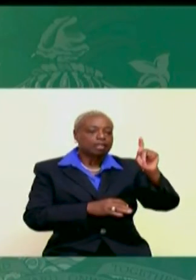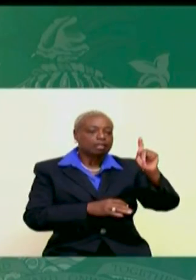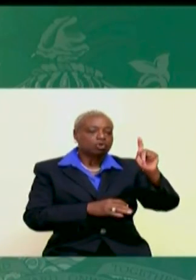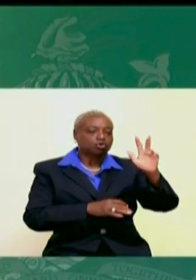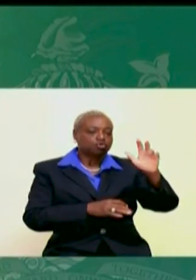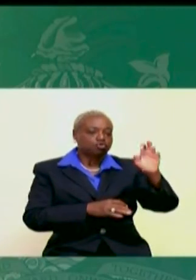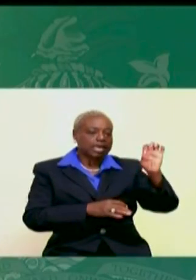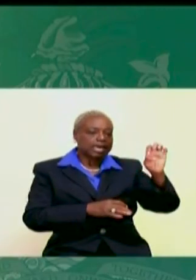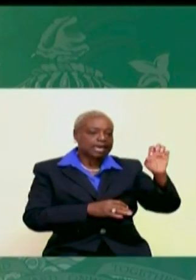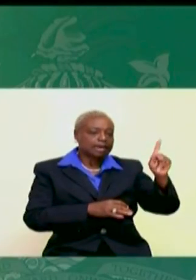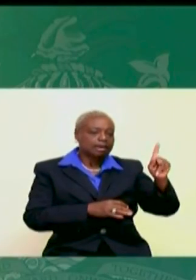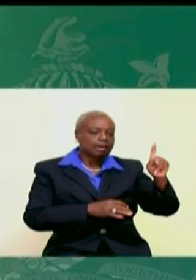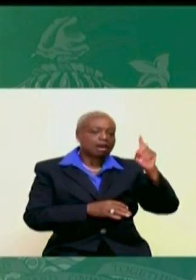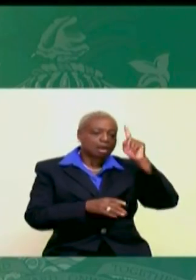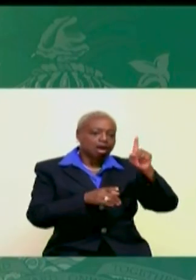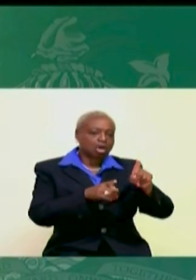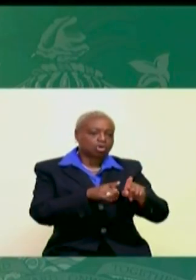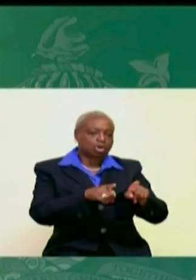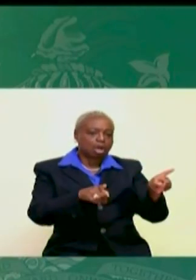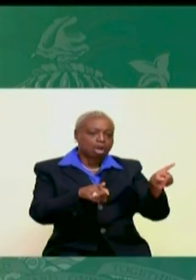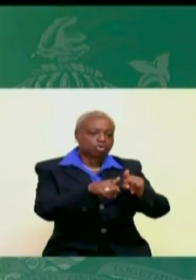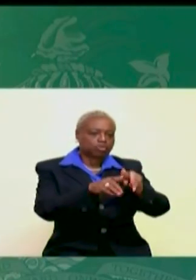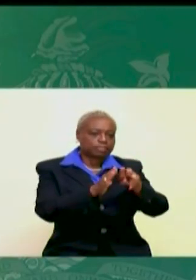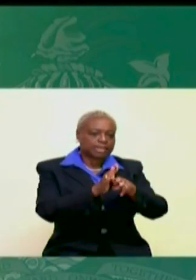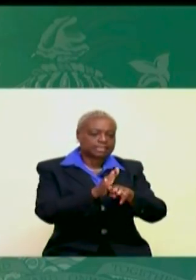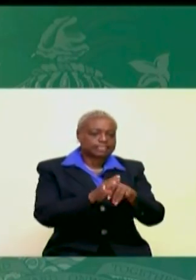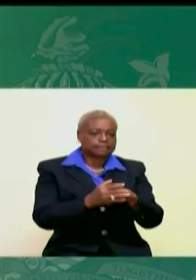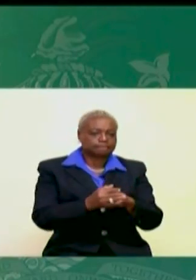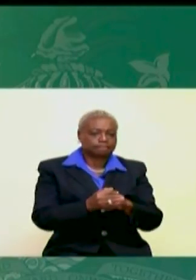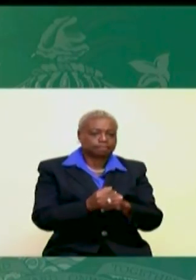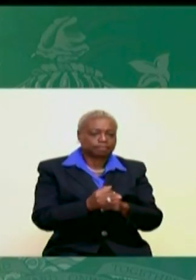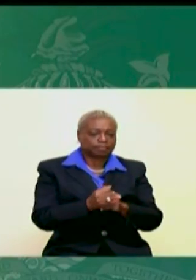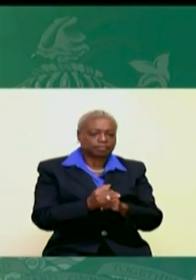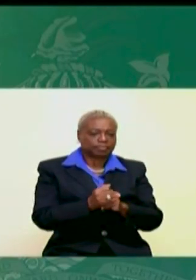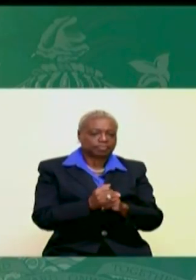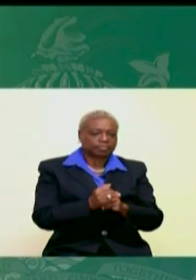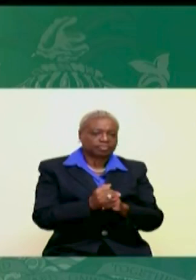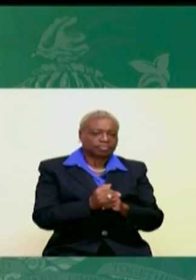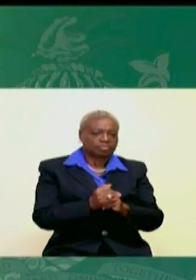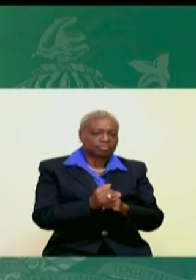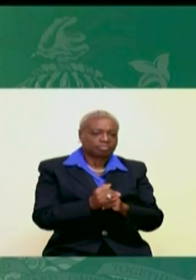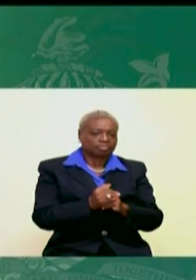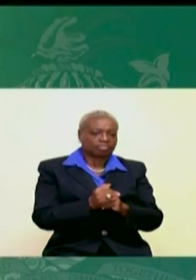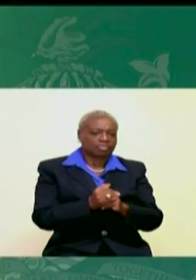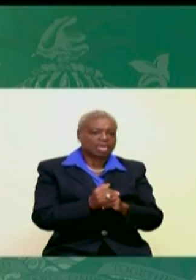Yeah, I hear what you're saying, but you can't stick to one thing at a time.